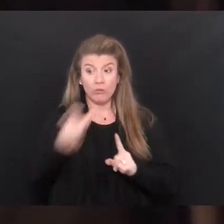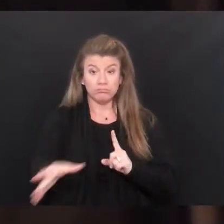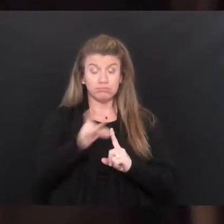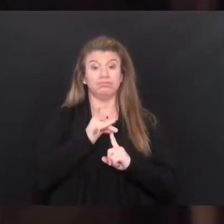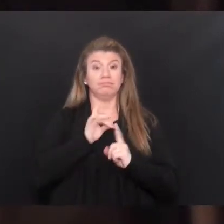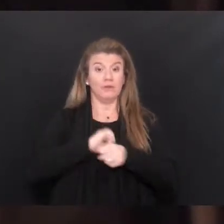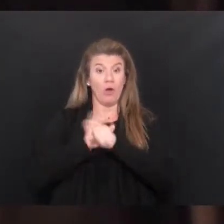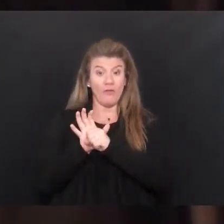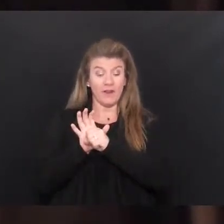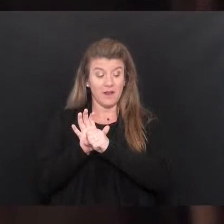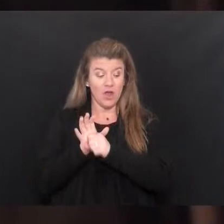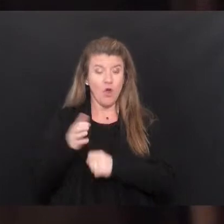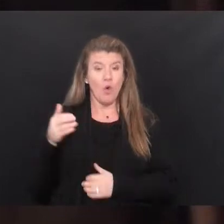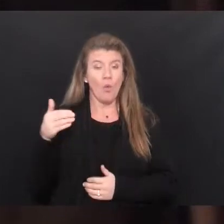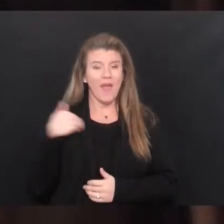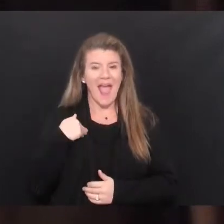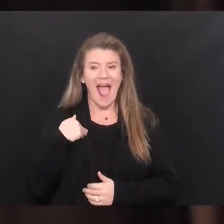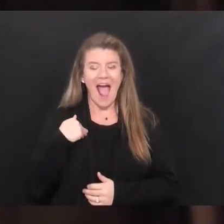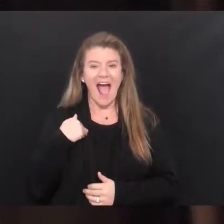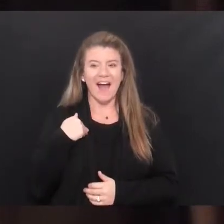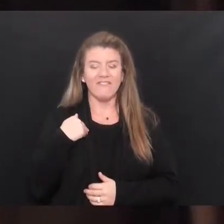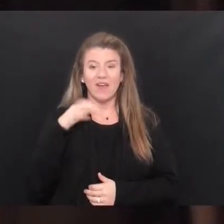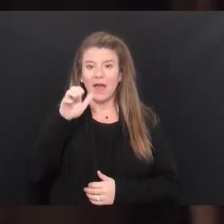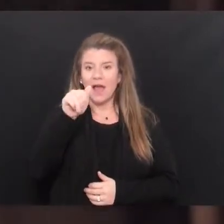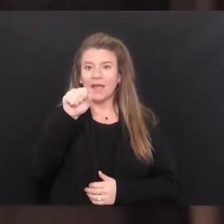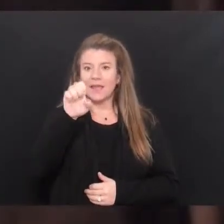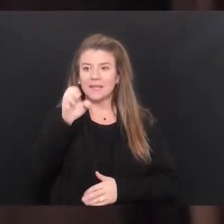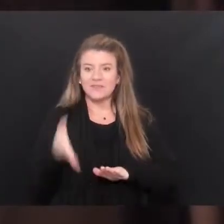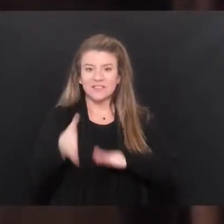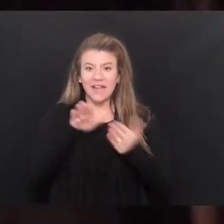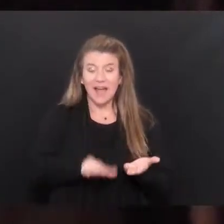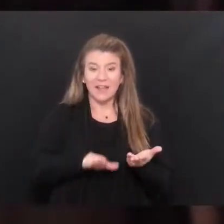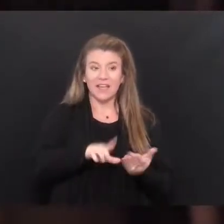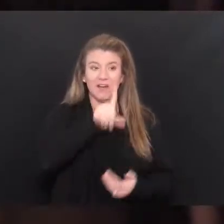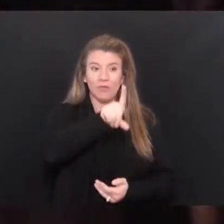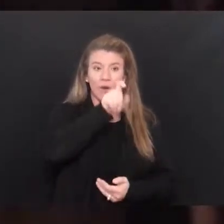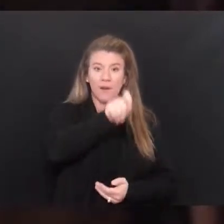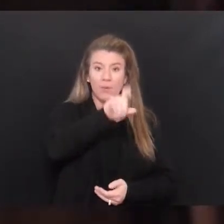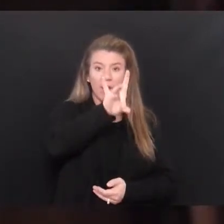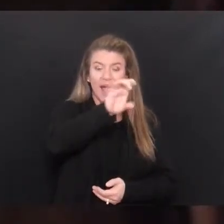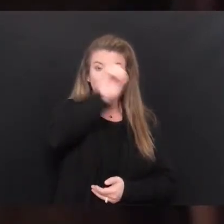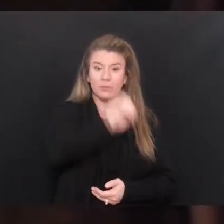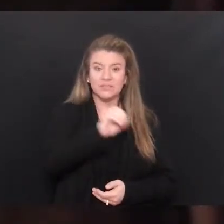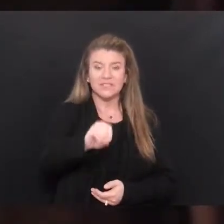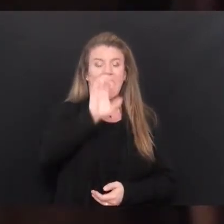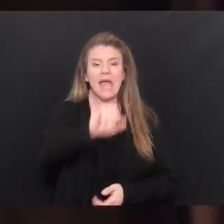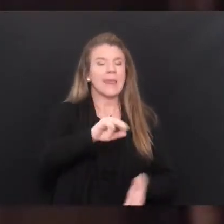States, we have a case fatality rate of 1.8%, meaning that